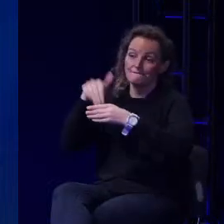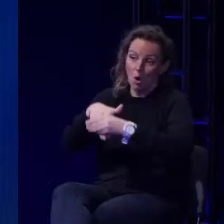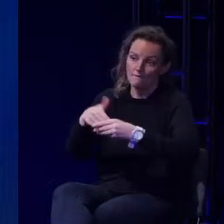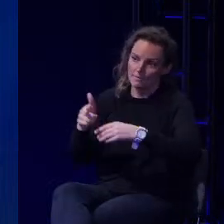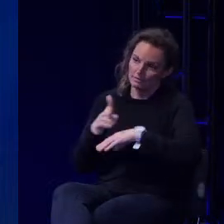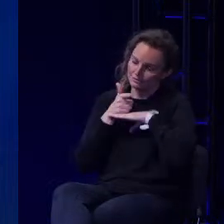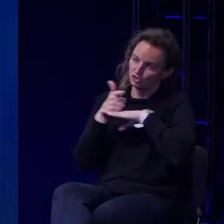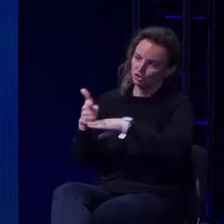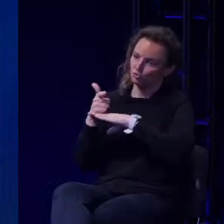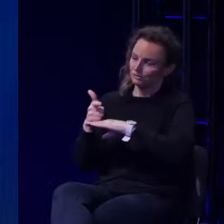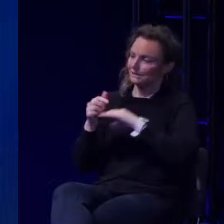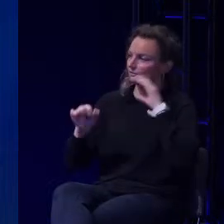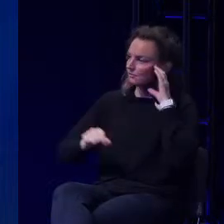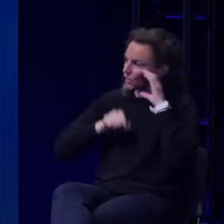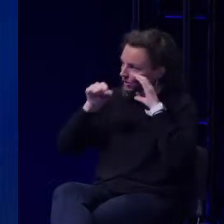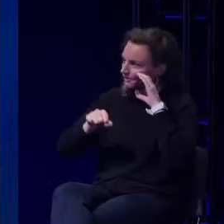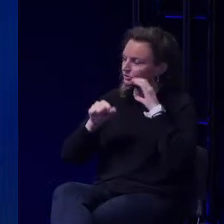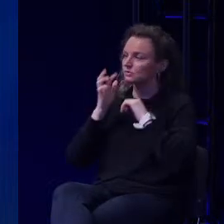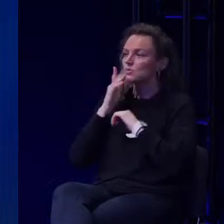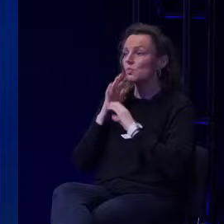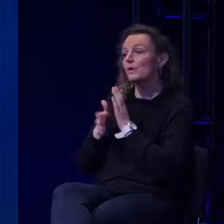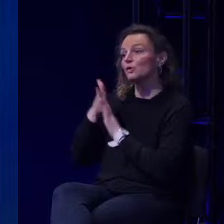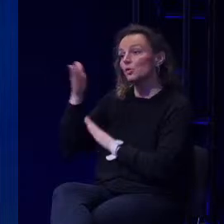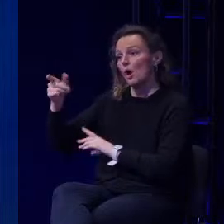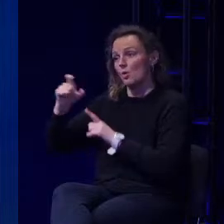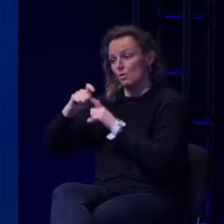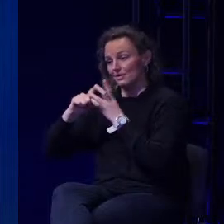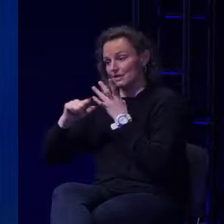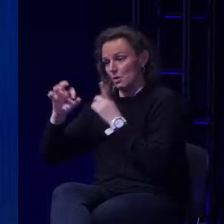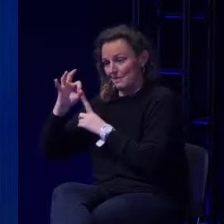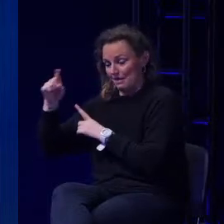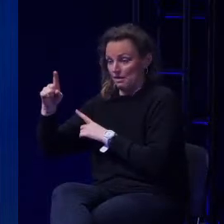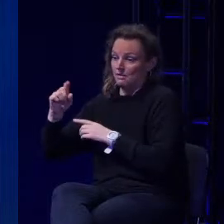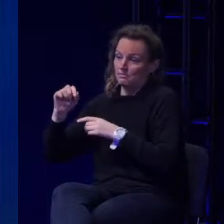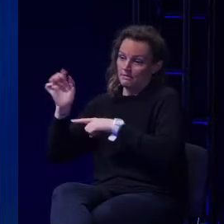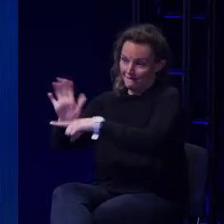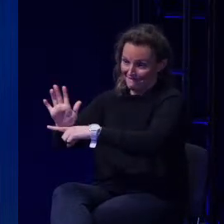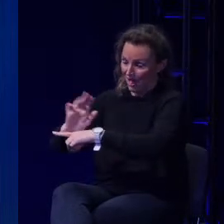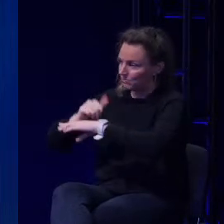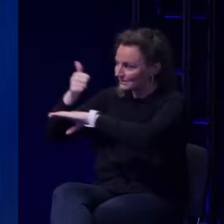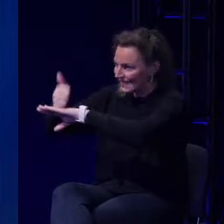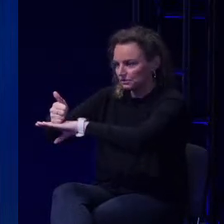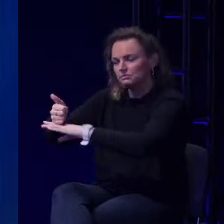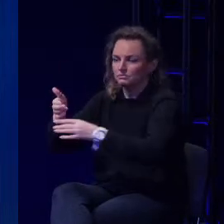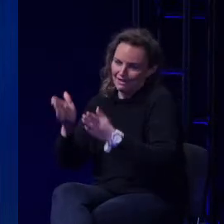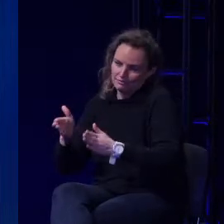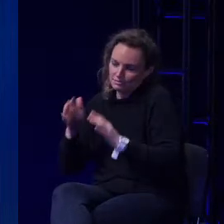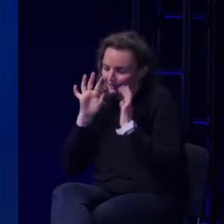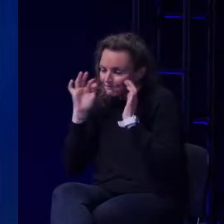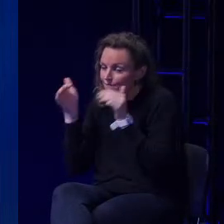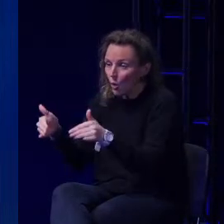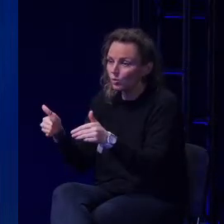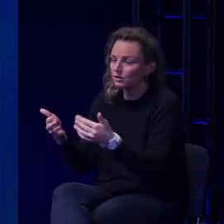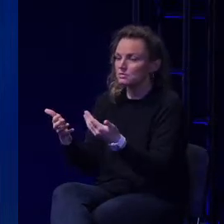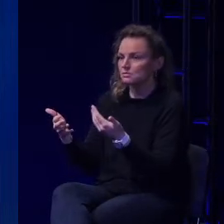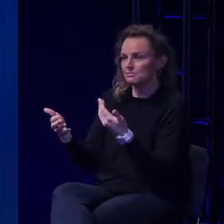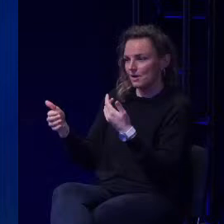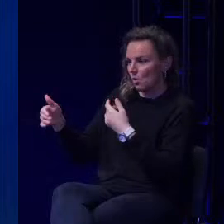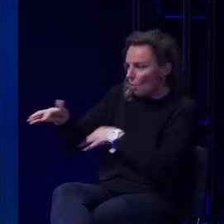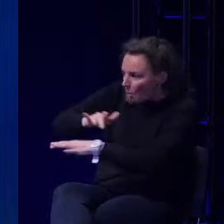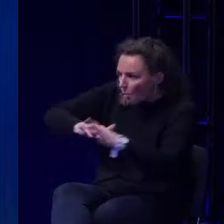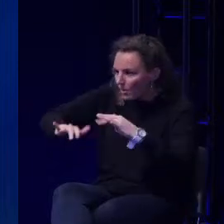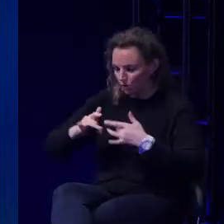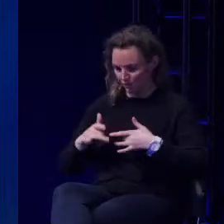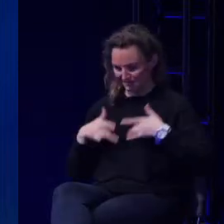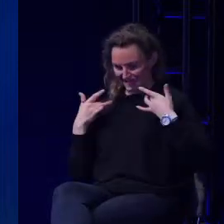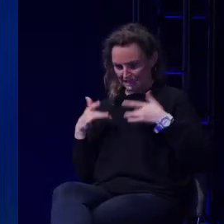you're obviously on a film set as a DOP, you're incredibly focused, but all the senses are going